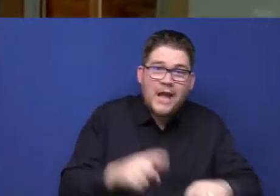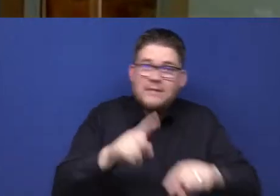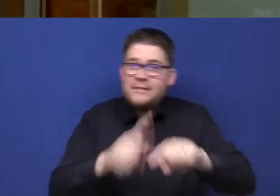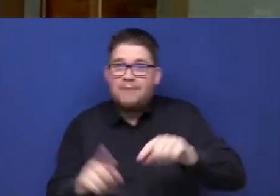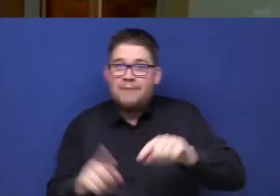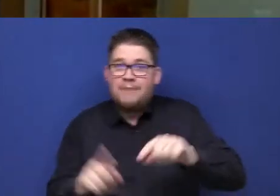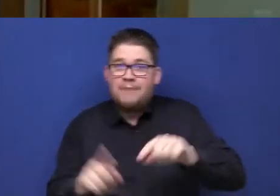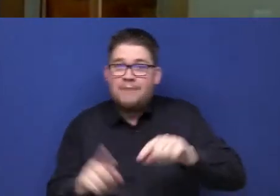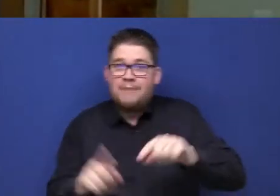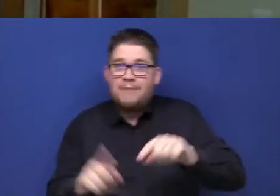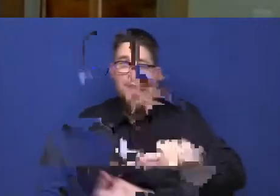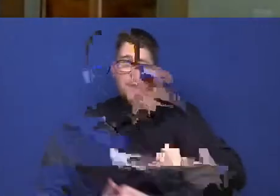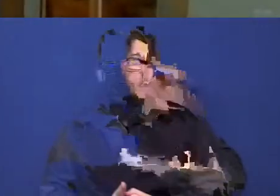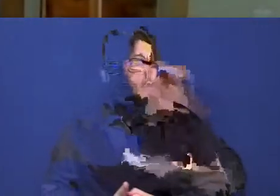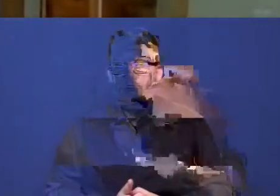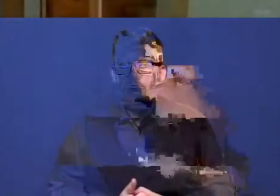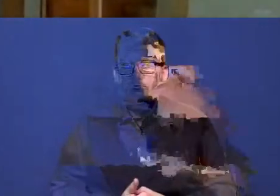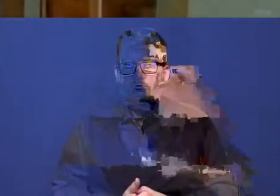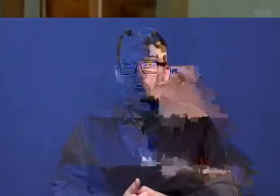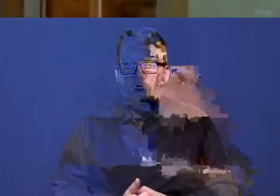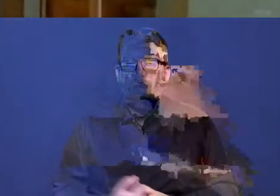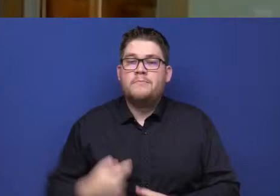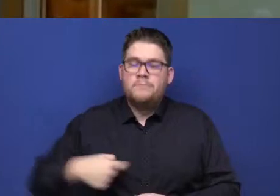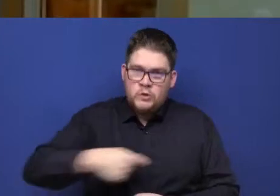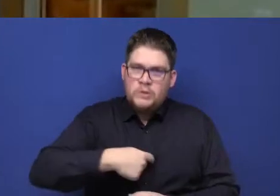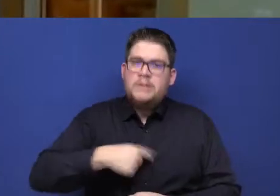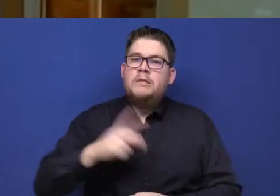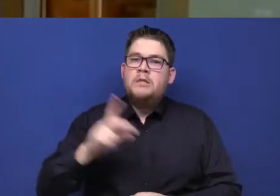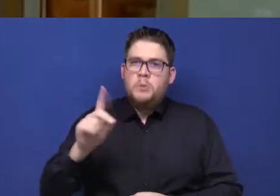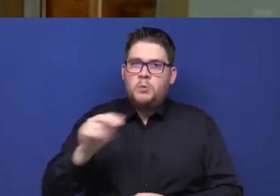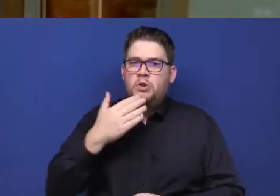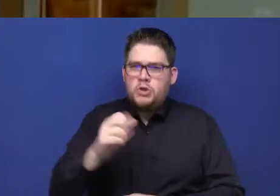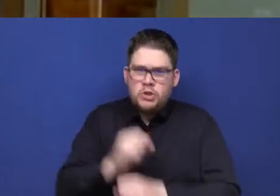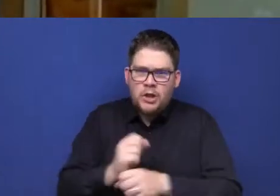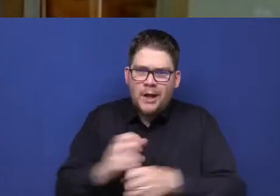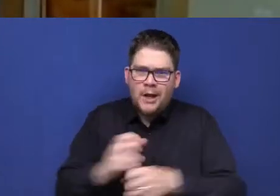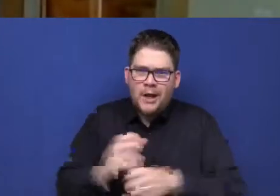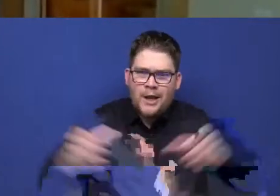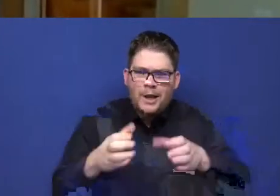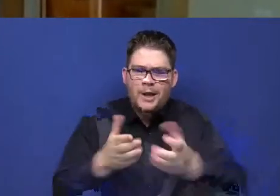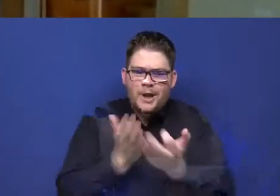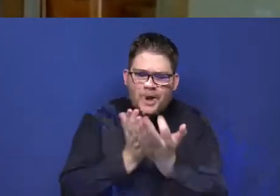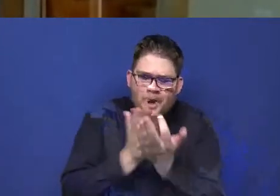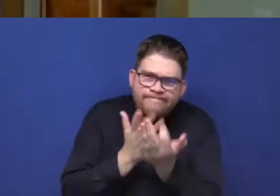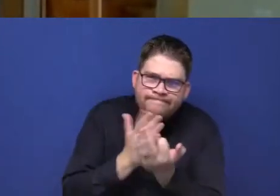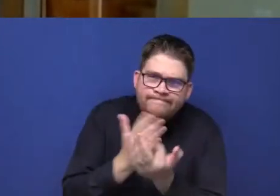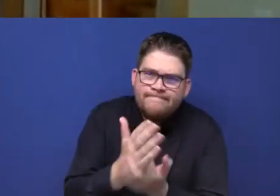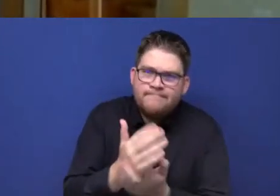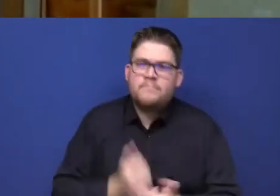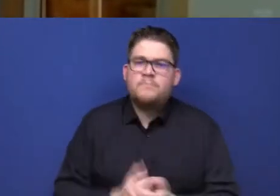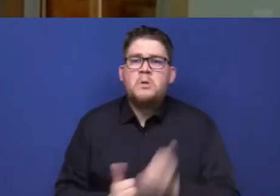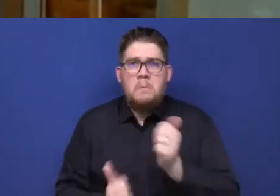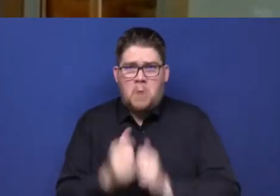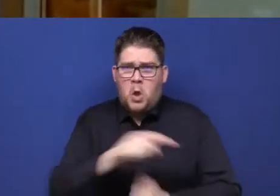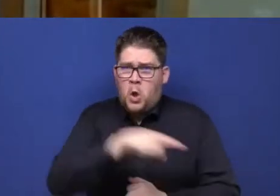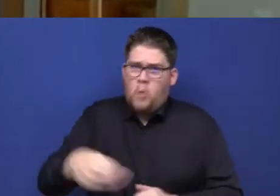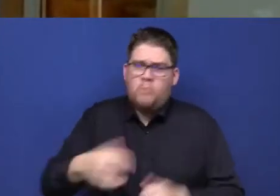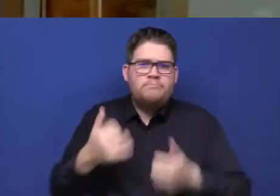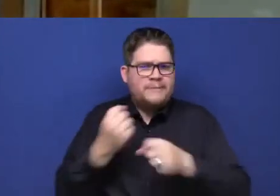significant injuries or accidents due to fatigue. But now is the time that we have to pay attention to it. Sinjin, do you have a